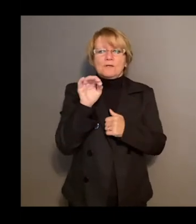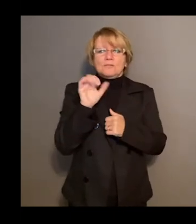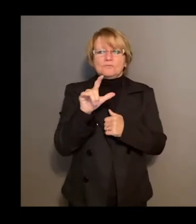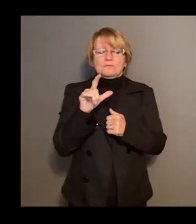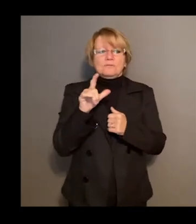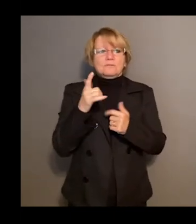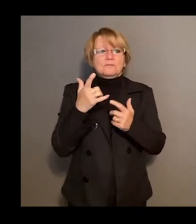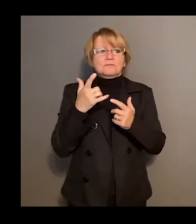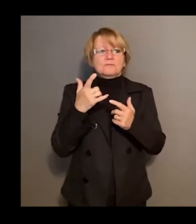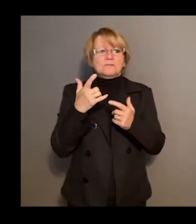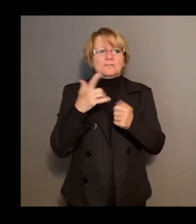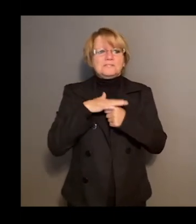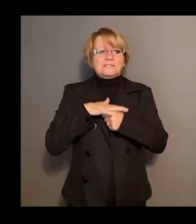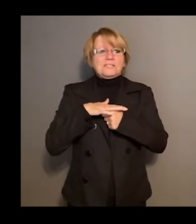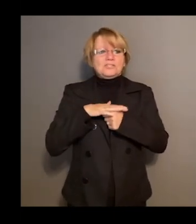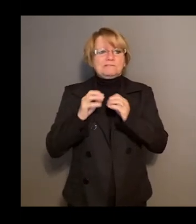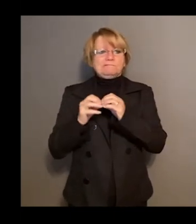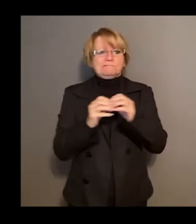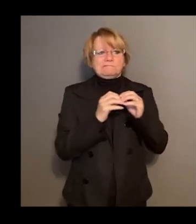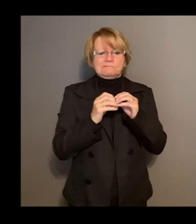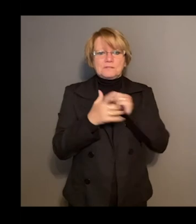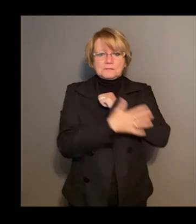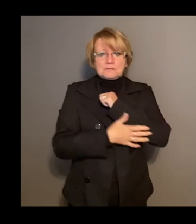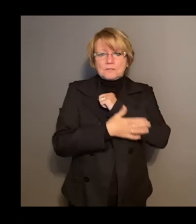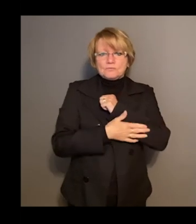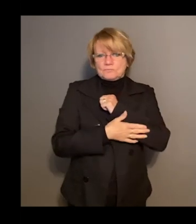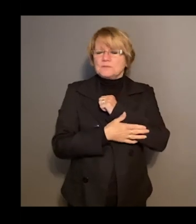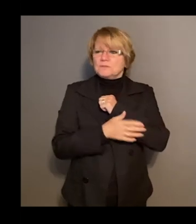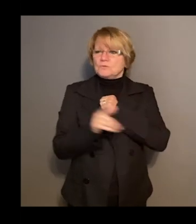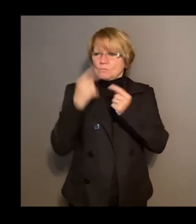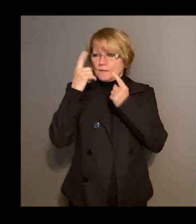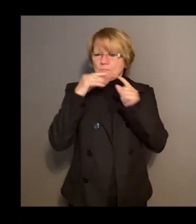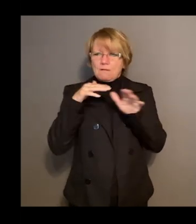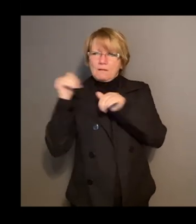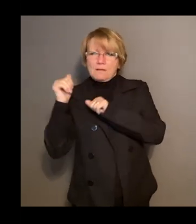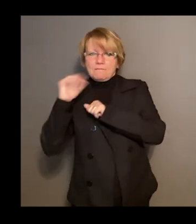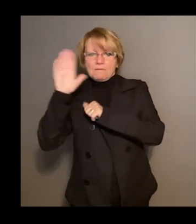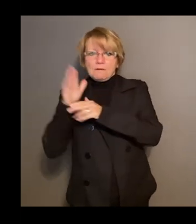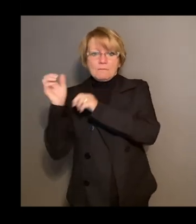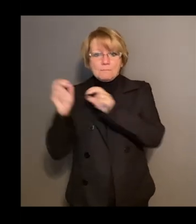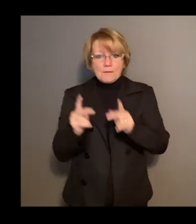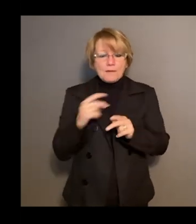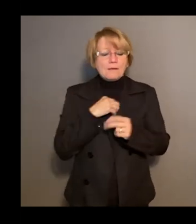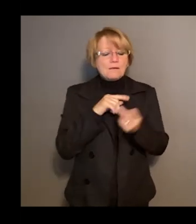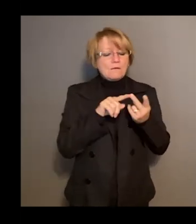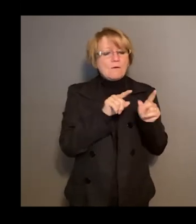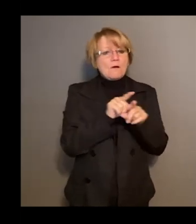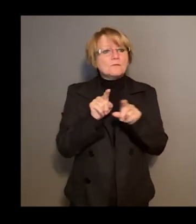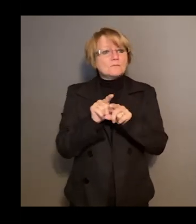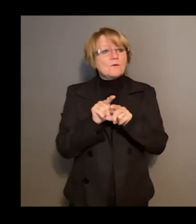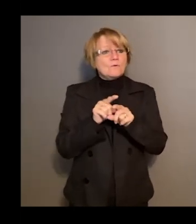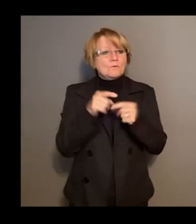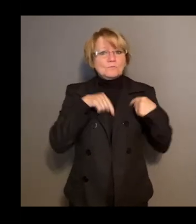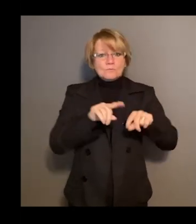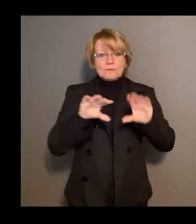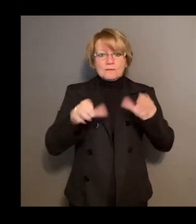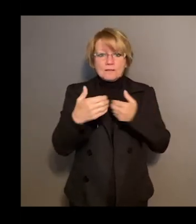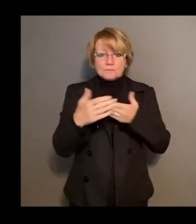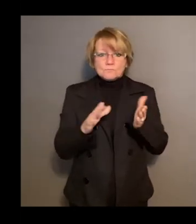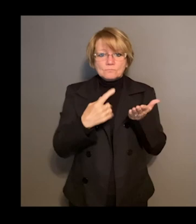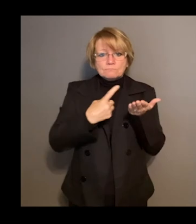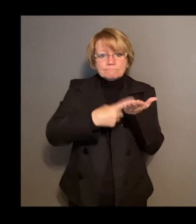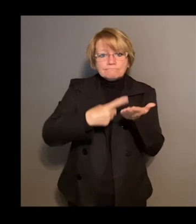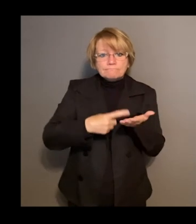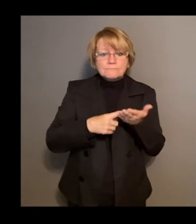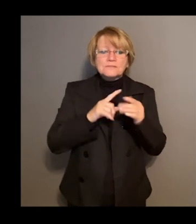And then in the other part, so I'm combining the two. So this one says, you know, how do these, you know, topics brought up in the classroom make you